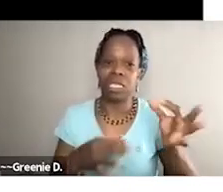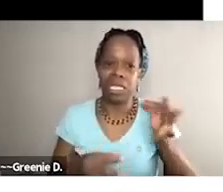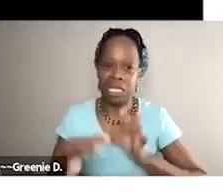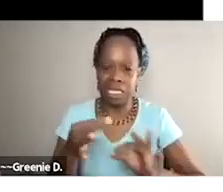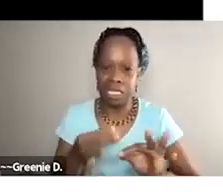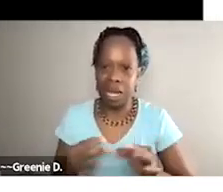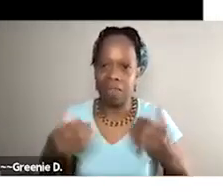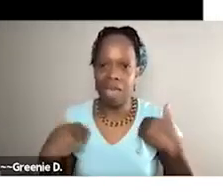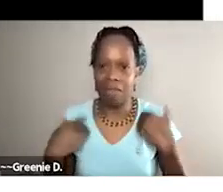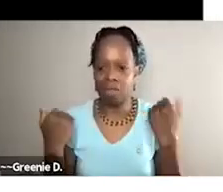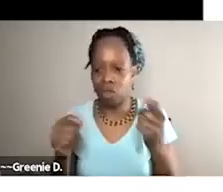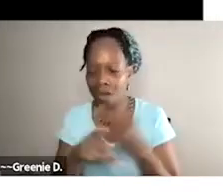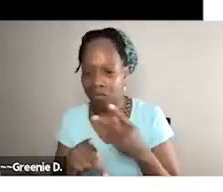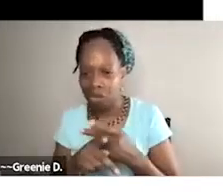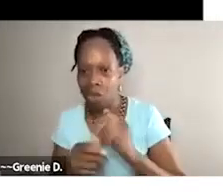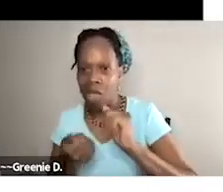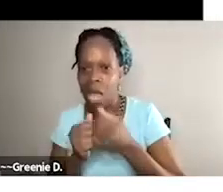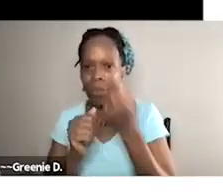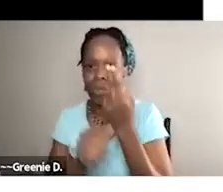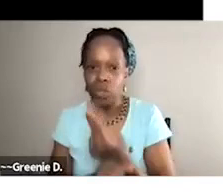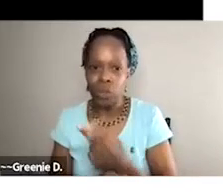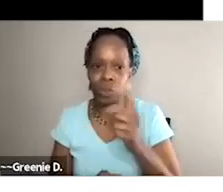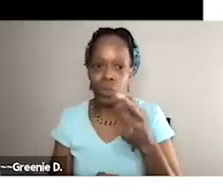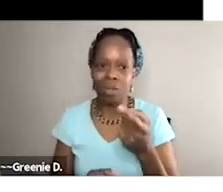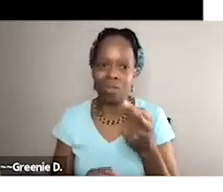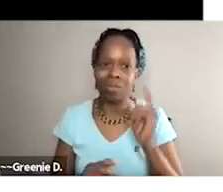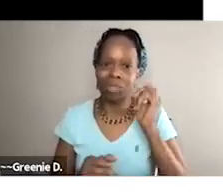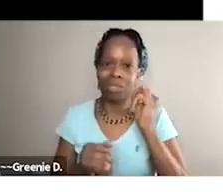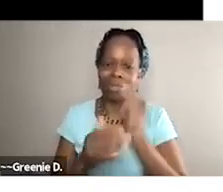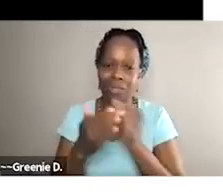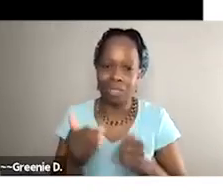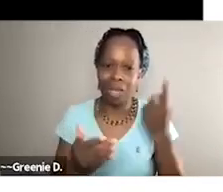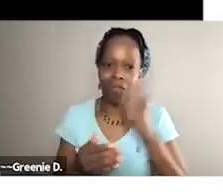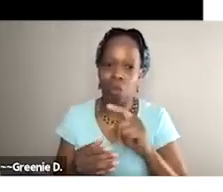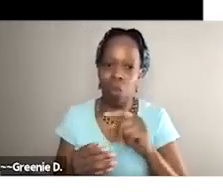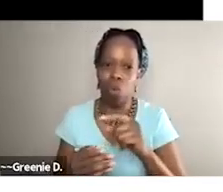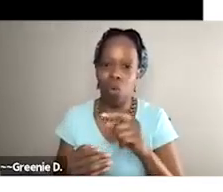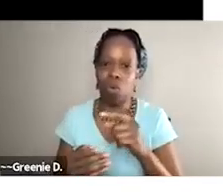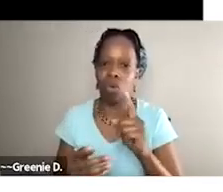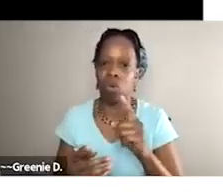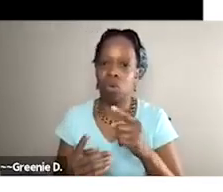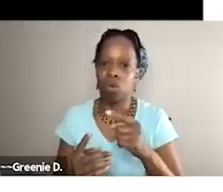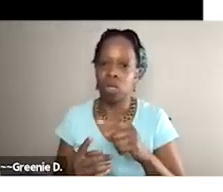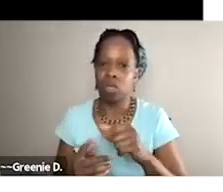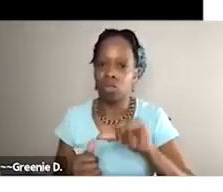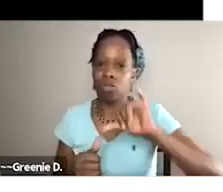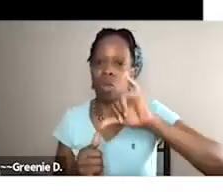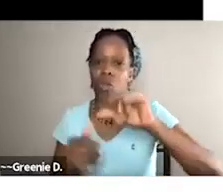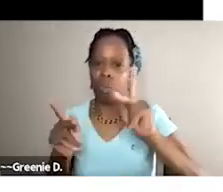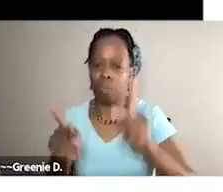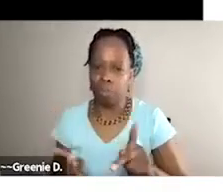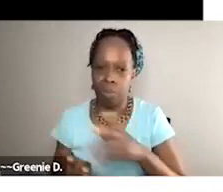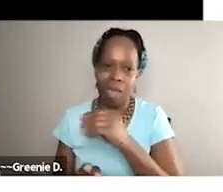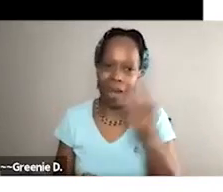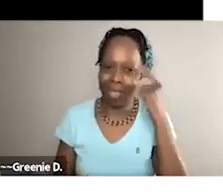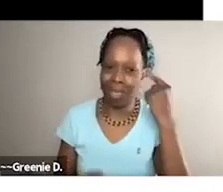that other people are using. So, you know, I think there's so many wonderful answers to a lot of these different problems. A, some of them are already out